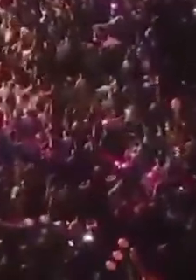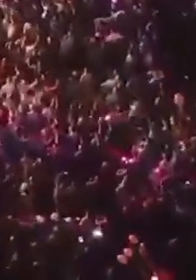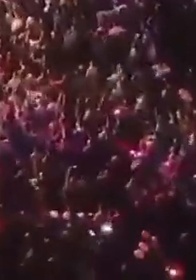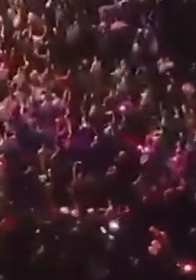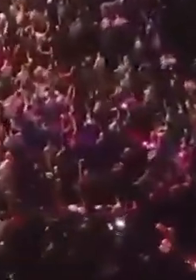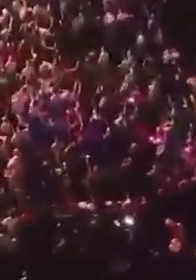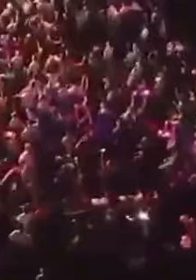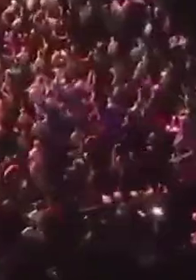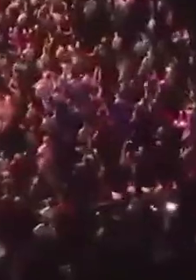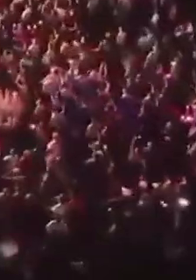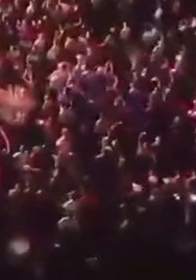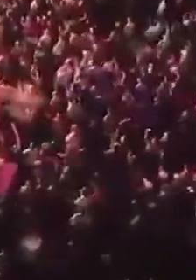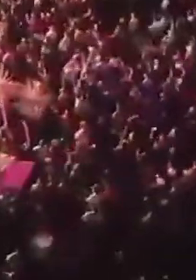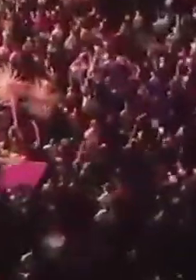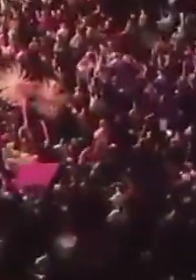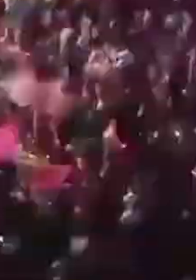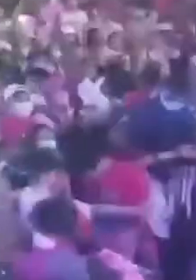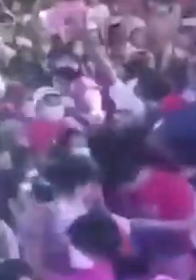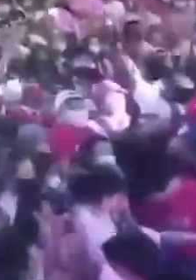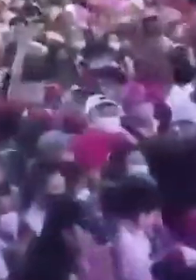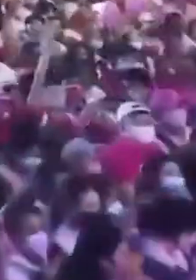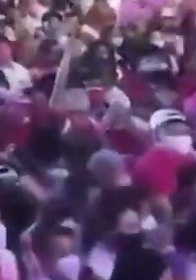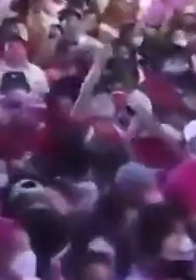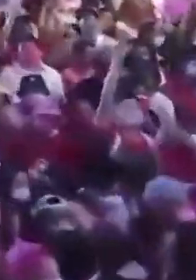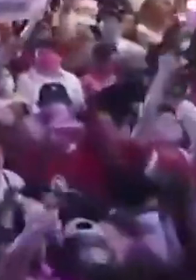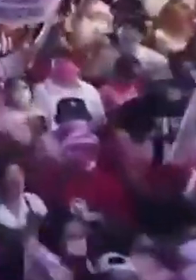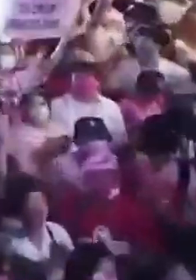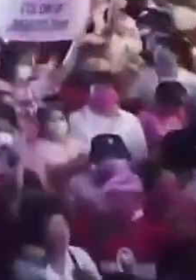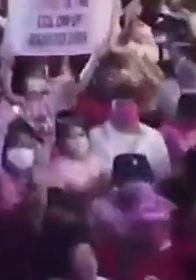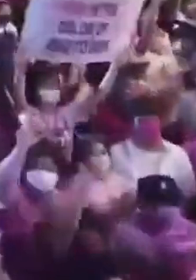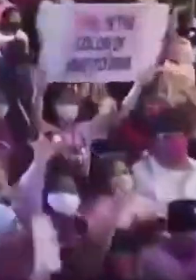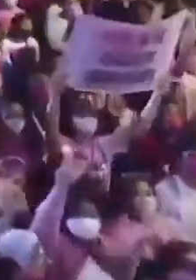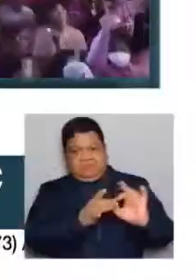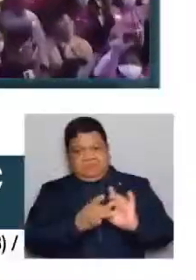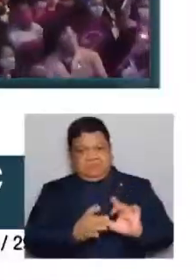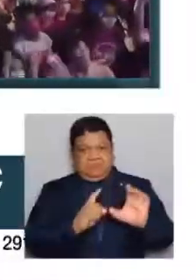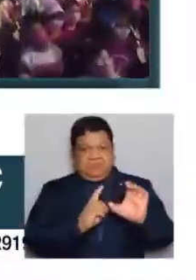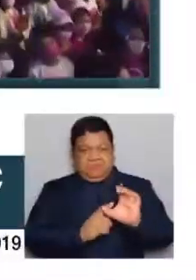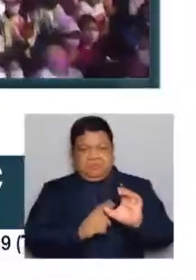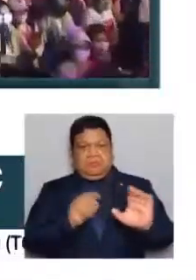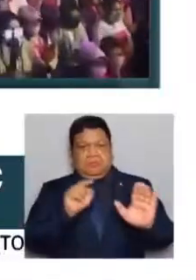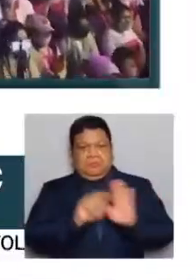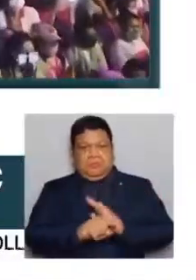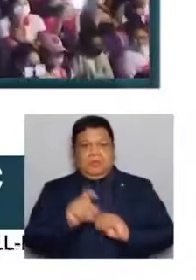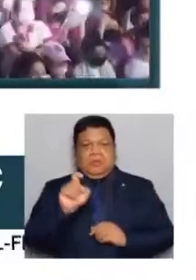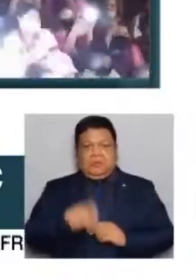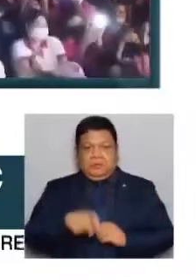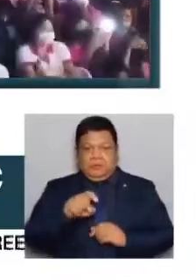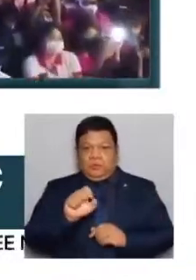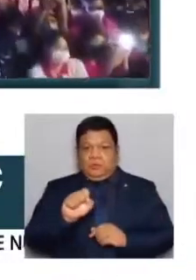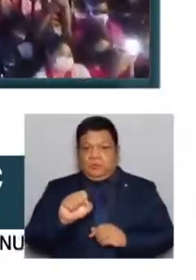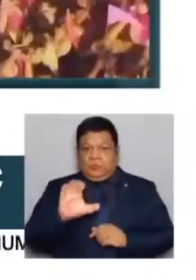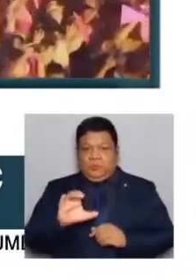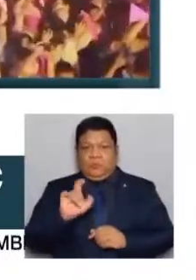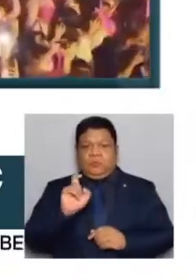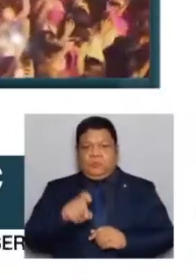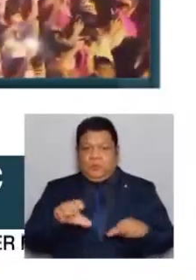for example, red tag and then killed. That's why the Supreme Court had to intervene in the end to regulate search warrants, precisely